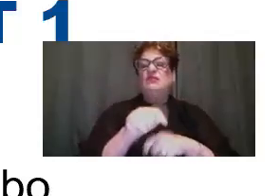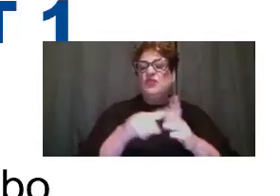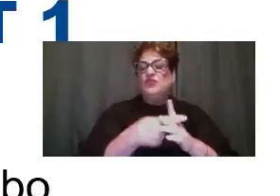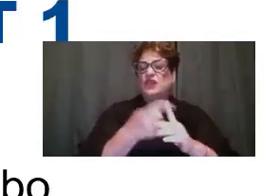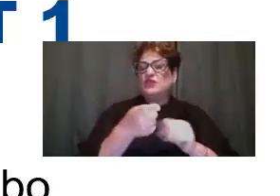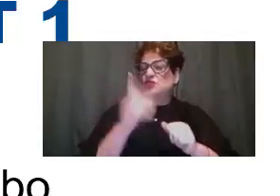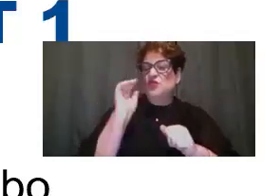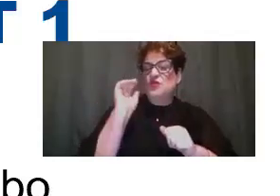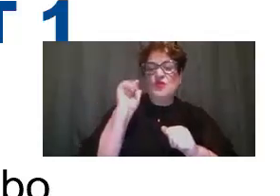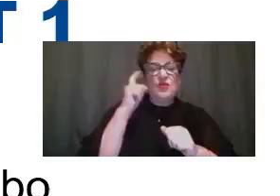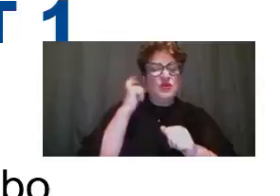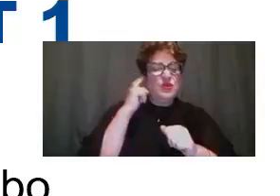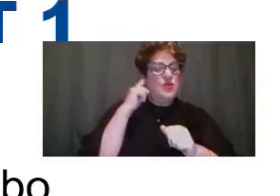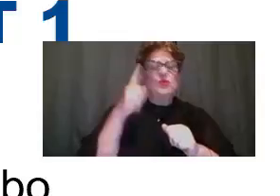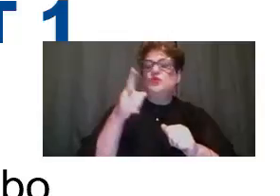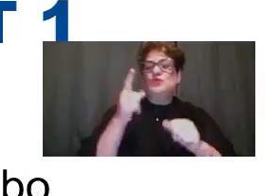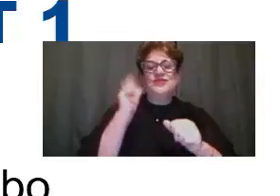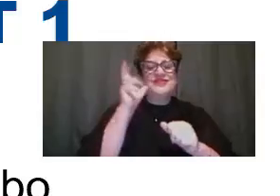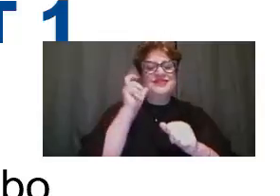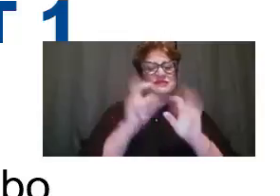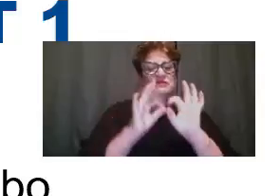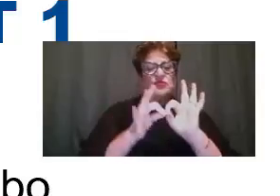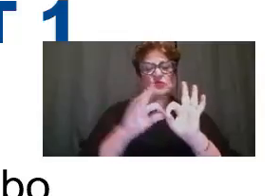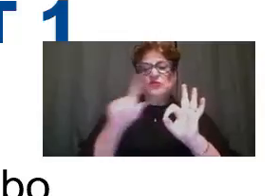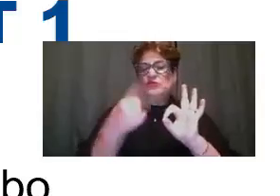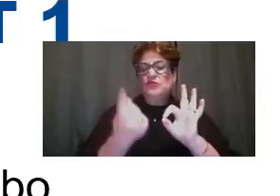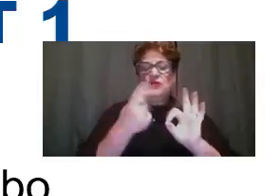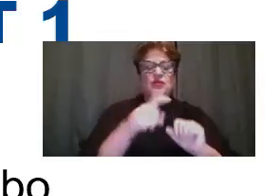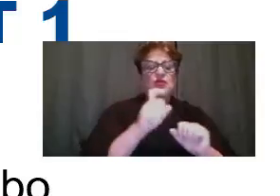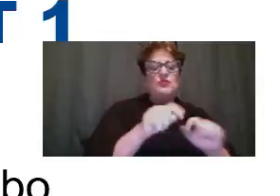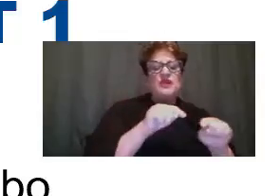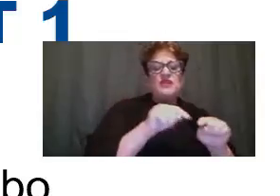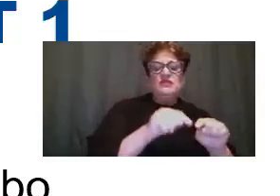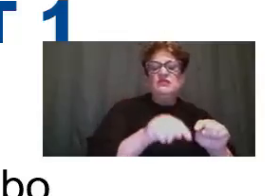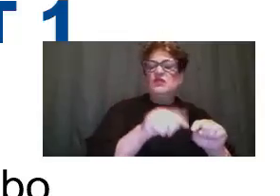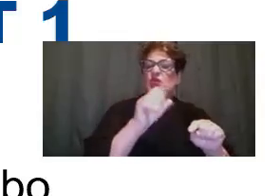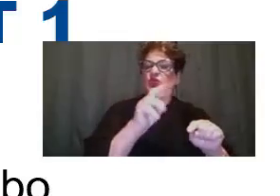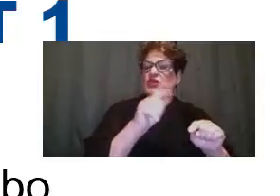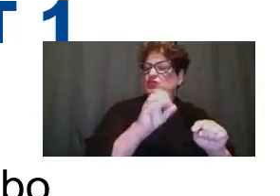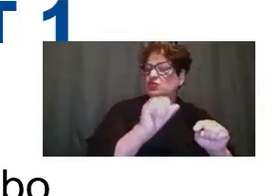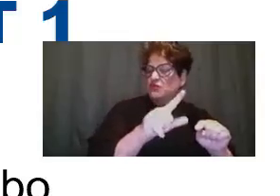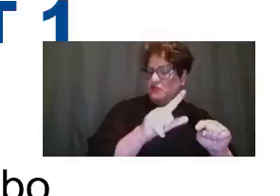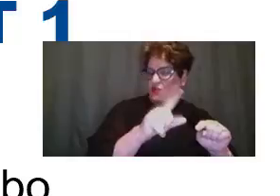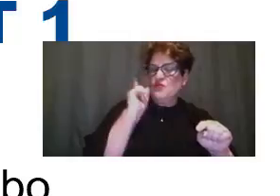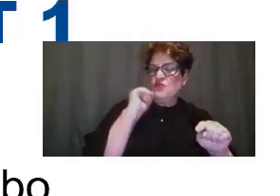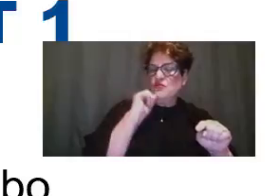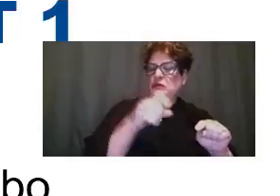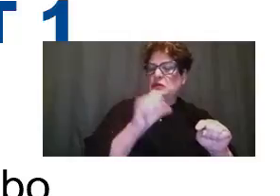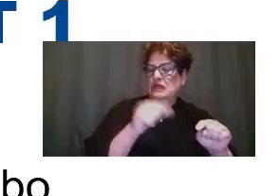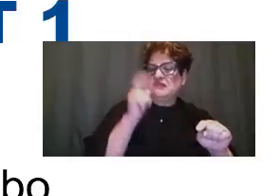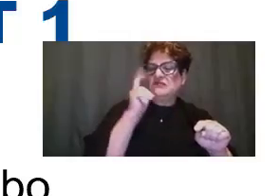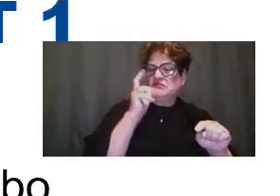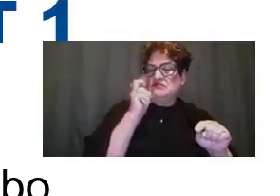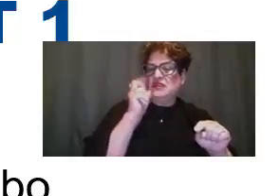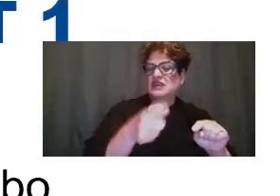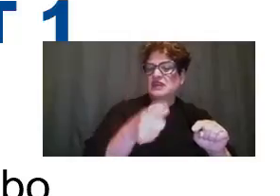the interpreter. Otherwise, if you do not select mute original audio, you will still be able to hear the English presenters in